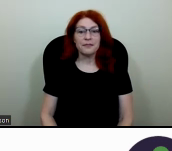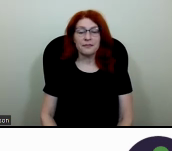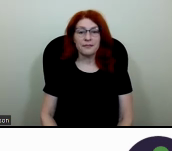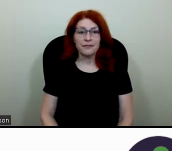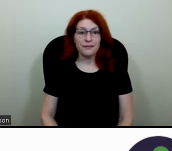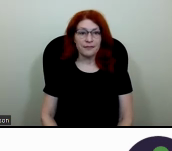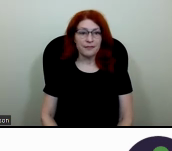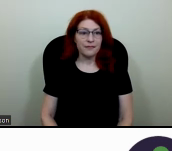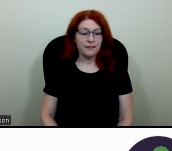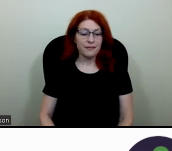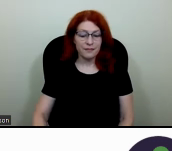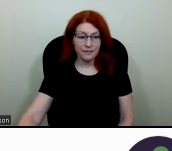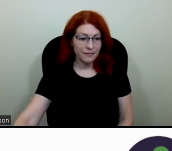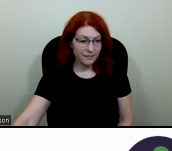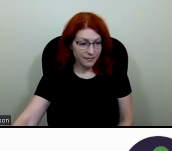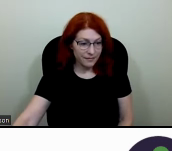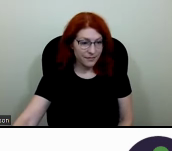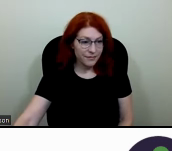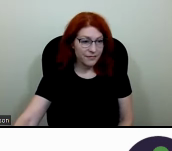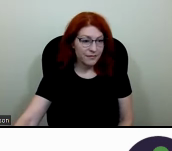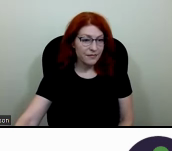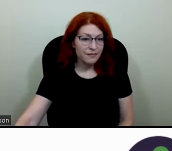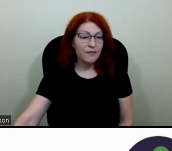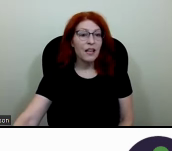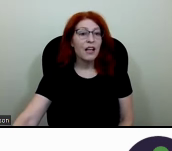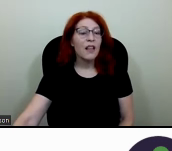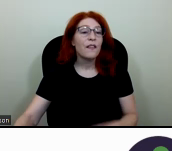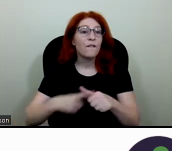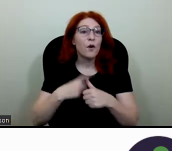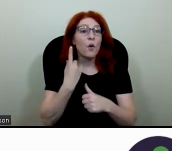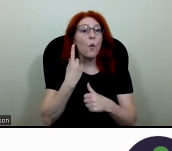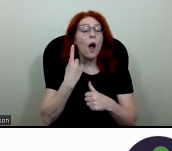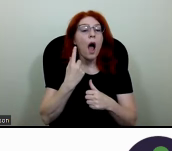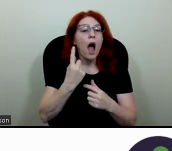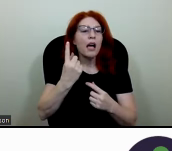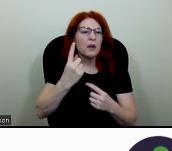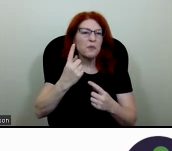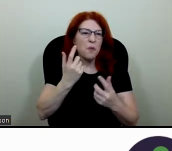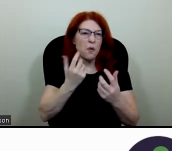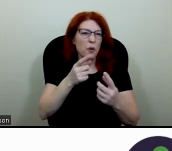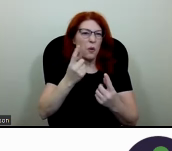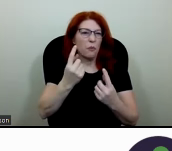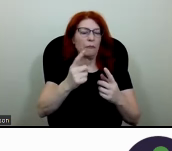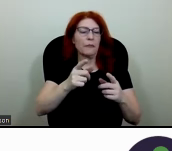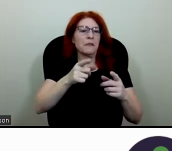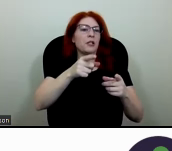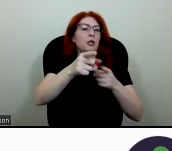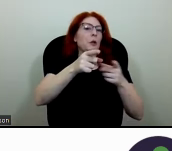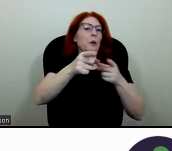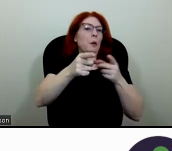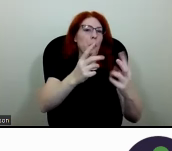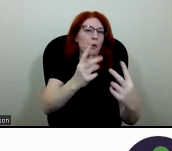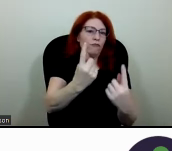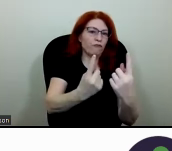Okay. For the first one, maybe one of you can start it off so that people can have an idea of how we're going to do it.